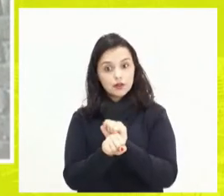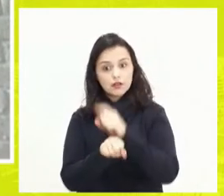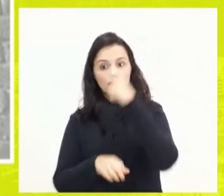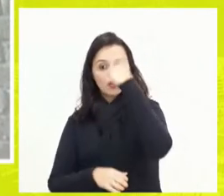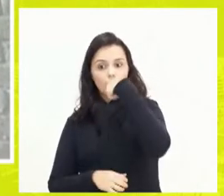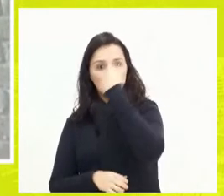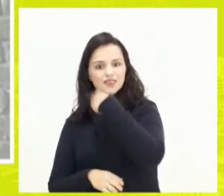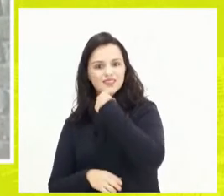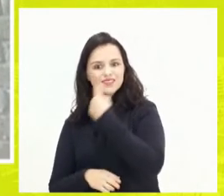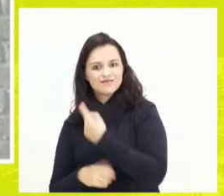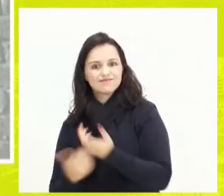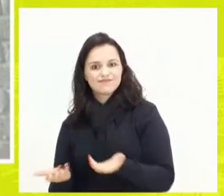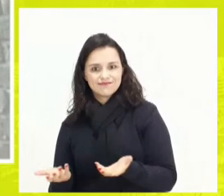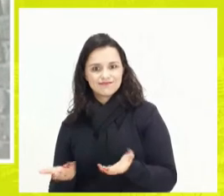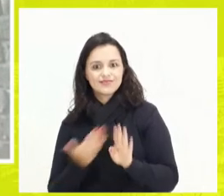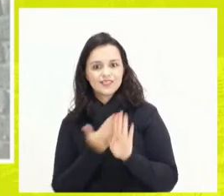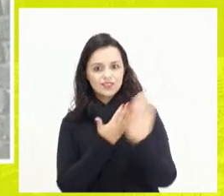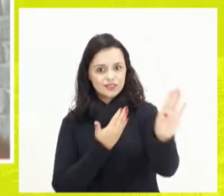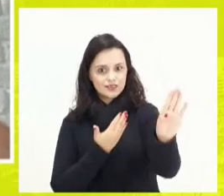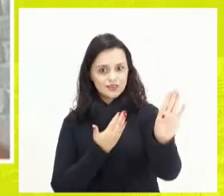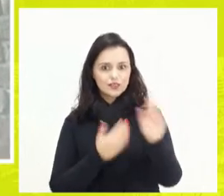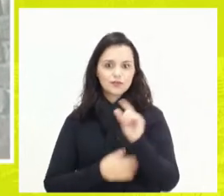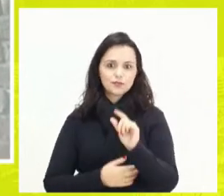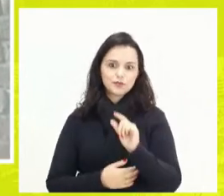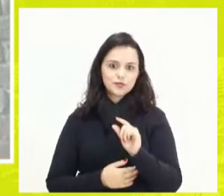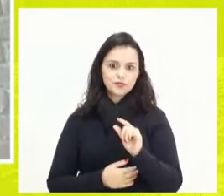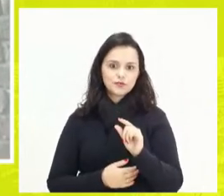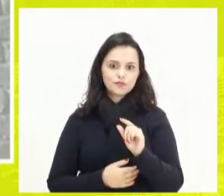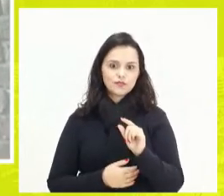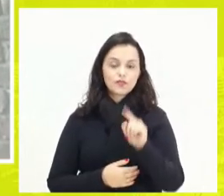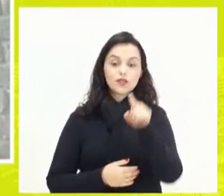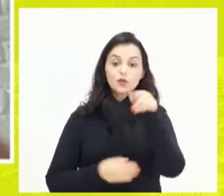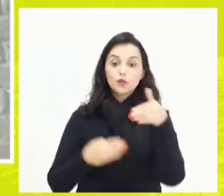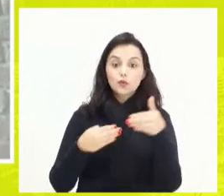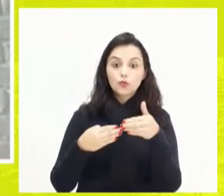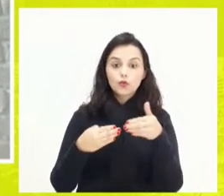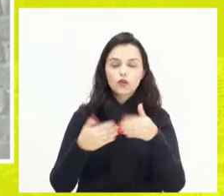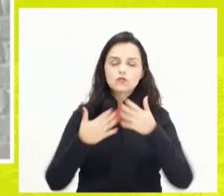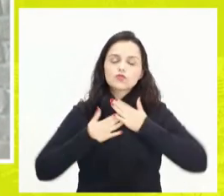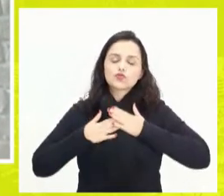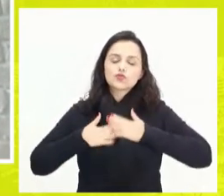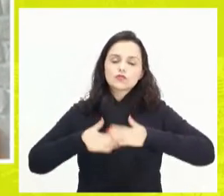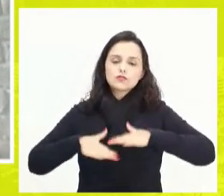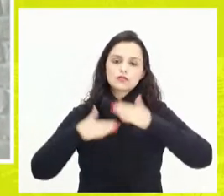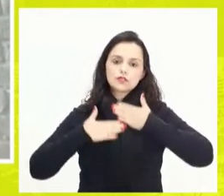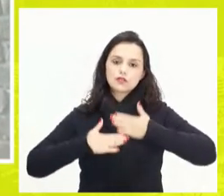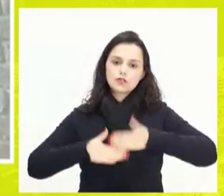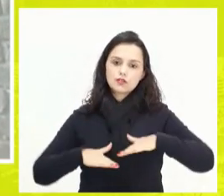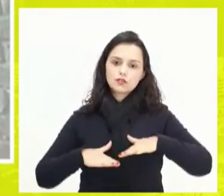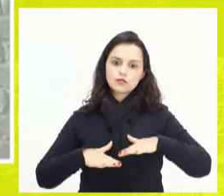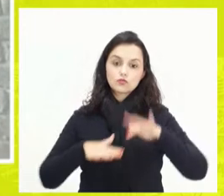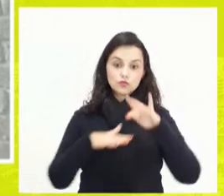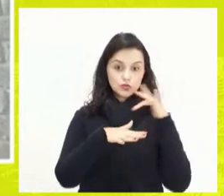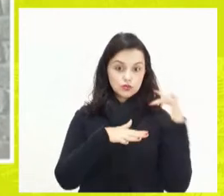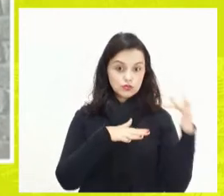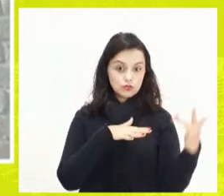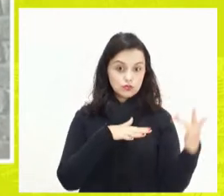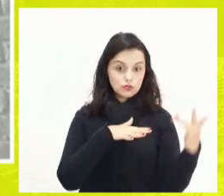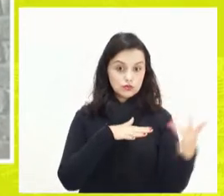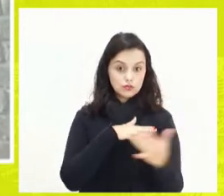it uncompressing i tolita's talked about rask and i agree i always think of resting